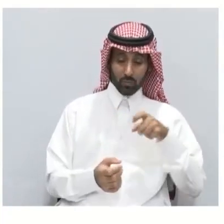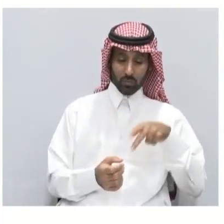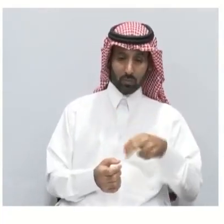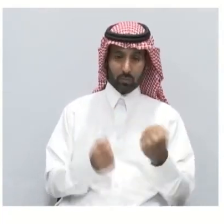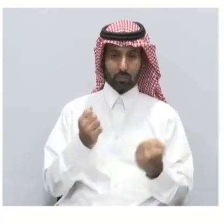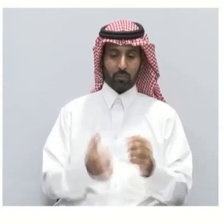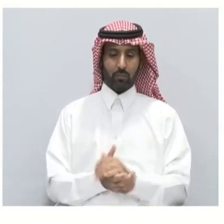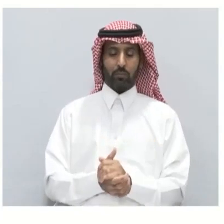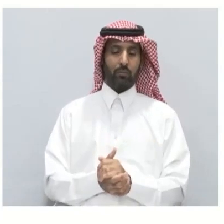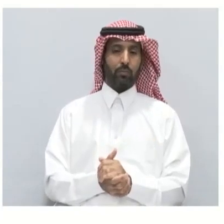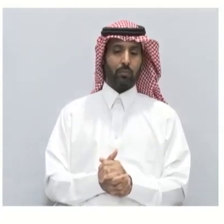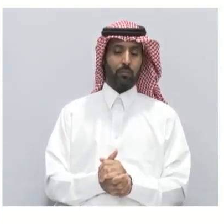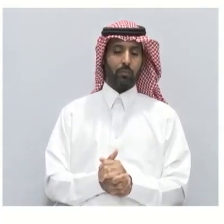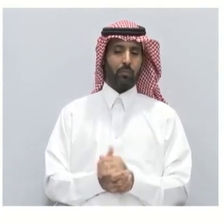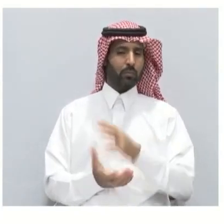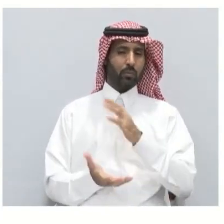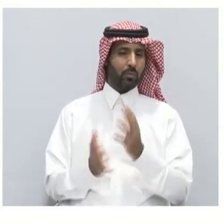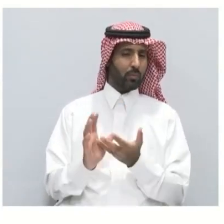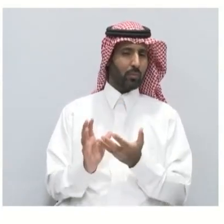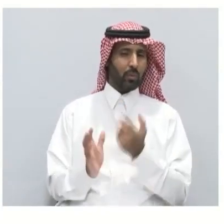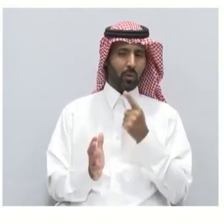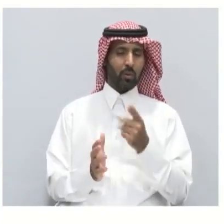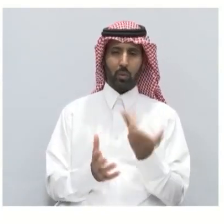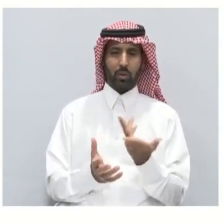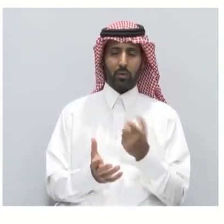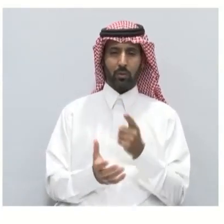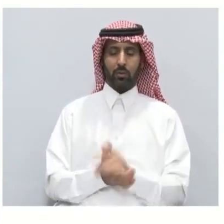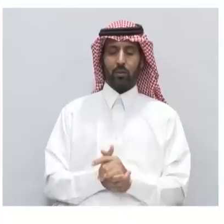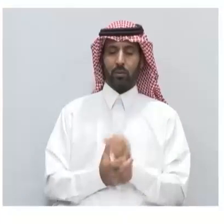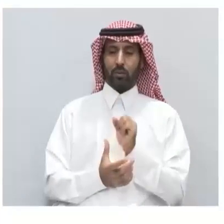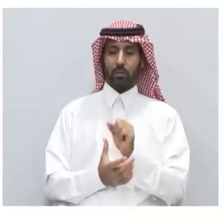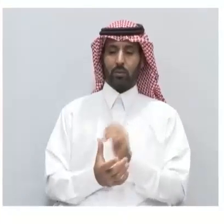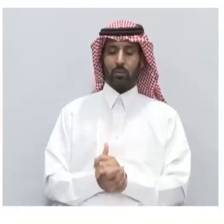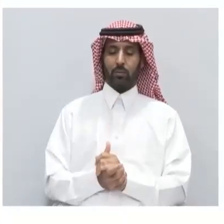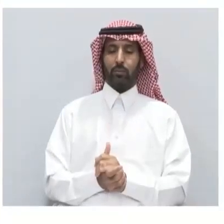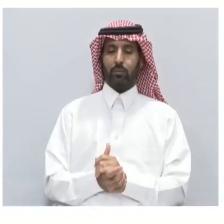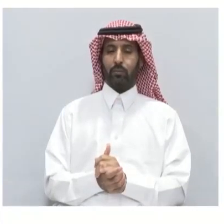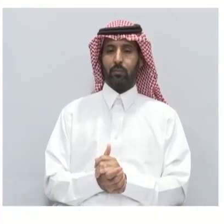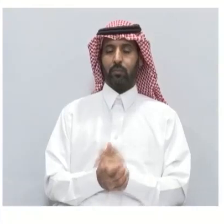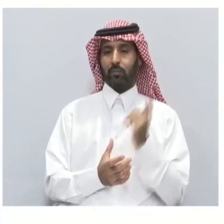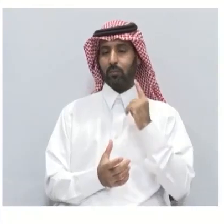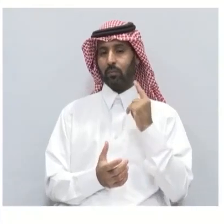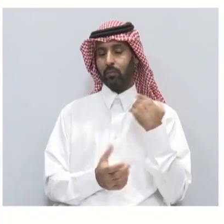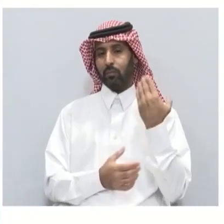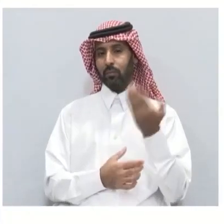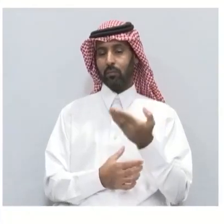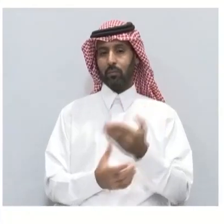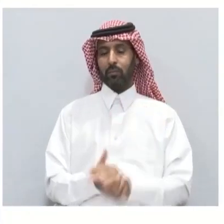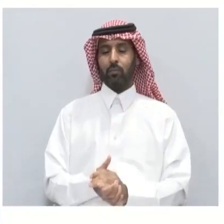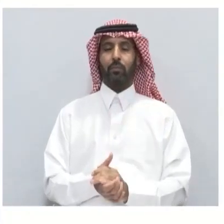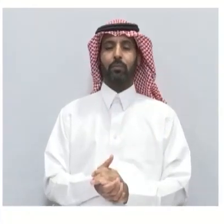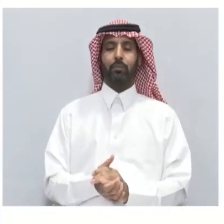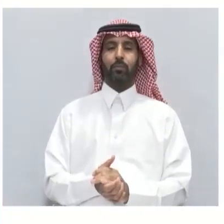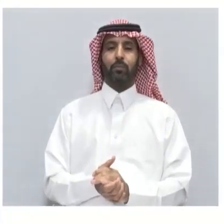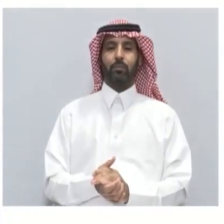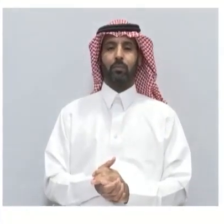car? What problem did they have? So let's listen again to this article and